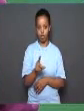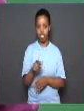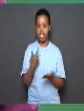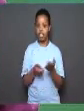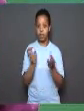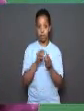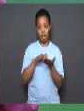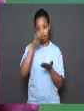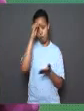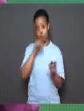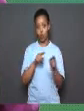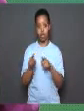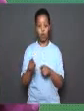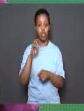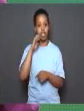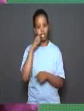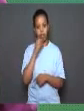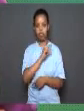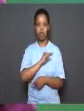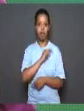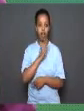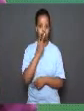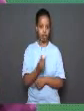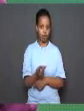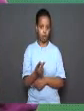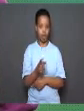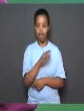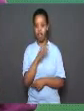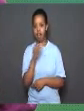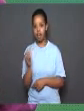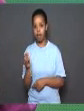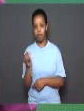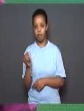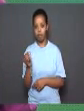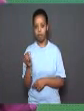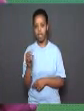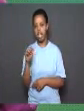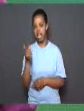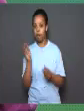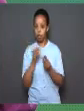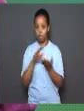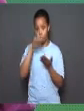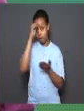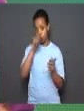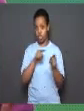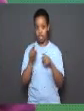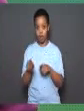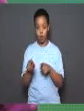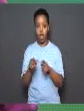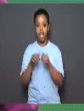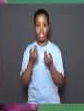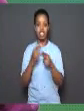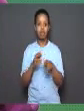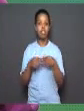the properties of enzymes, and you have learned how to name